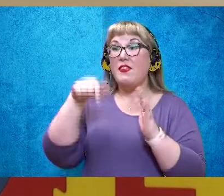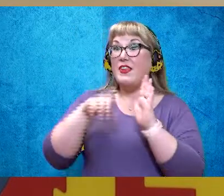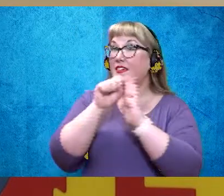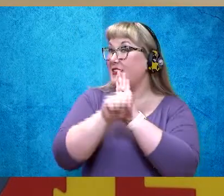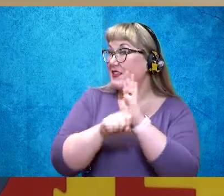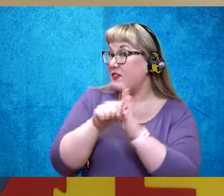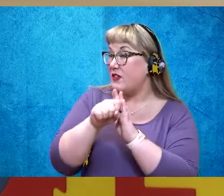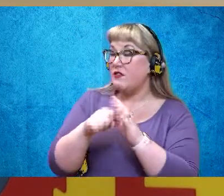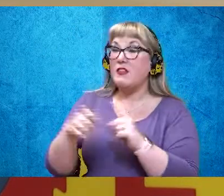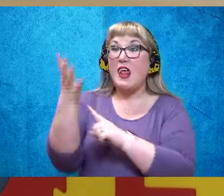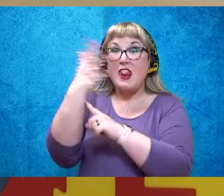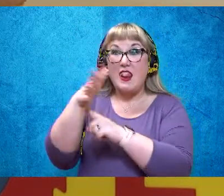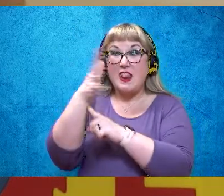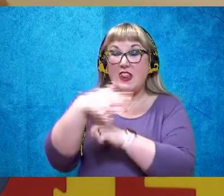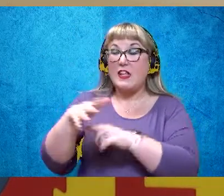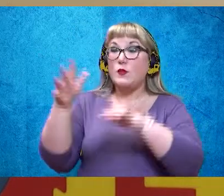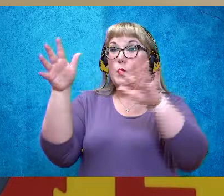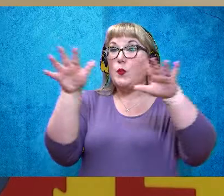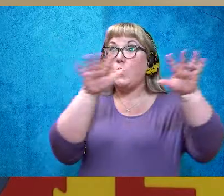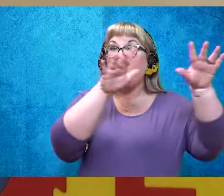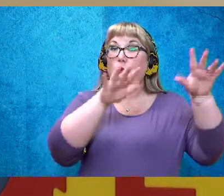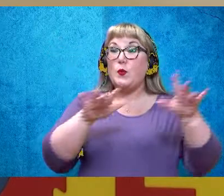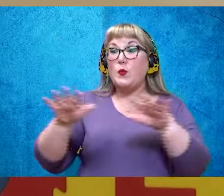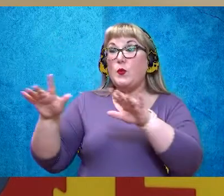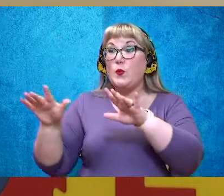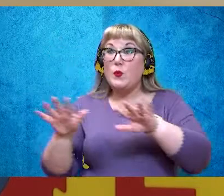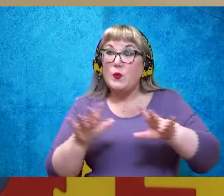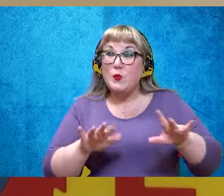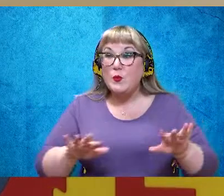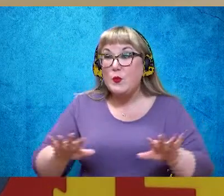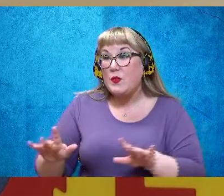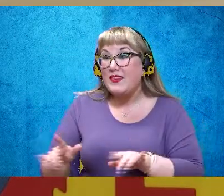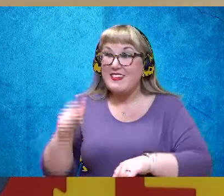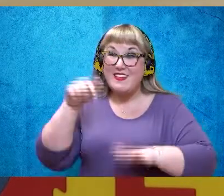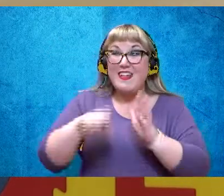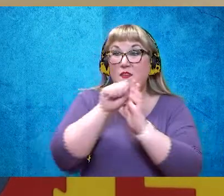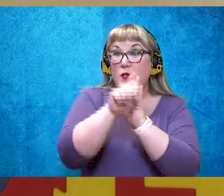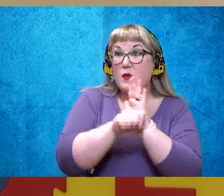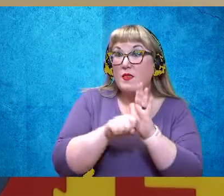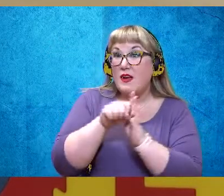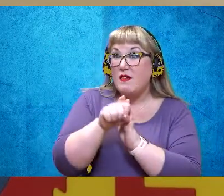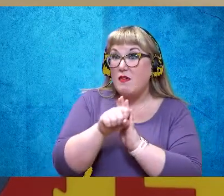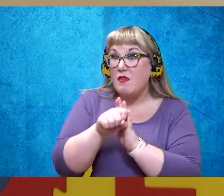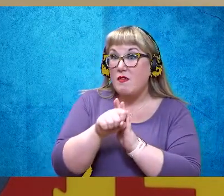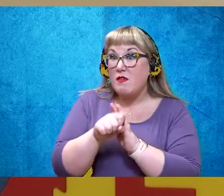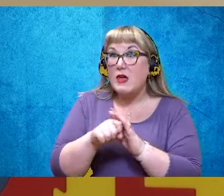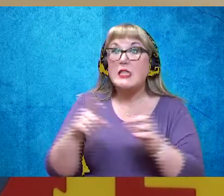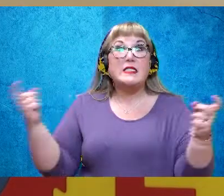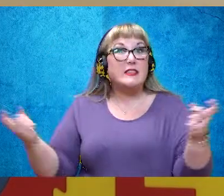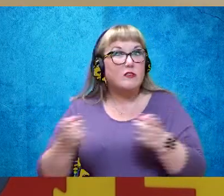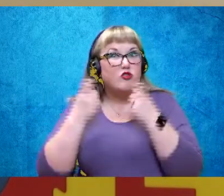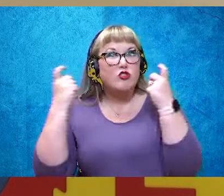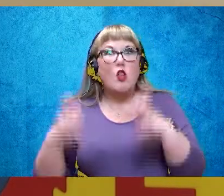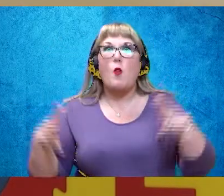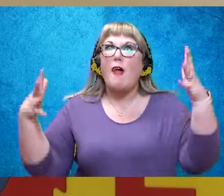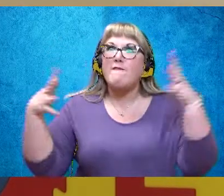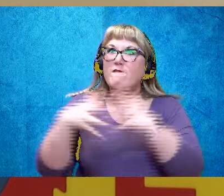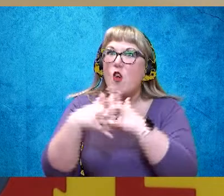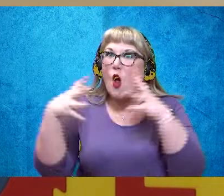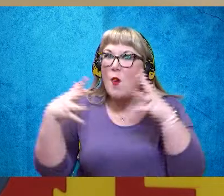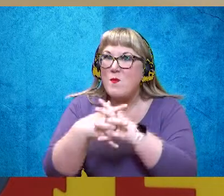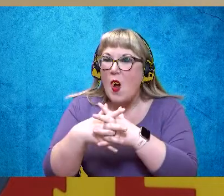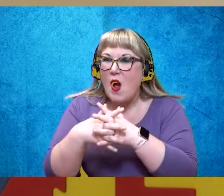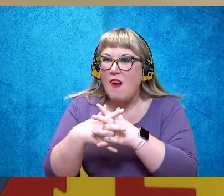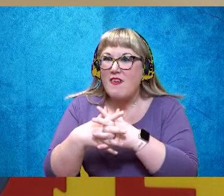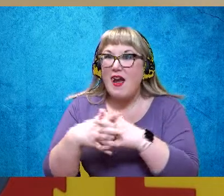where the leaves begin to fall off the trees. This is the season where we get to celebrate football and